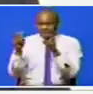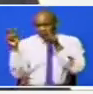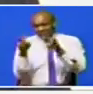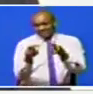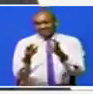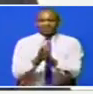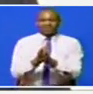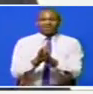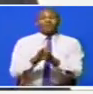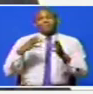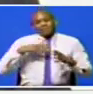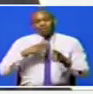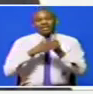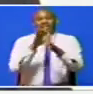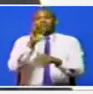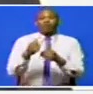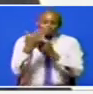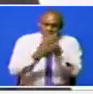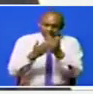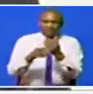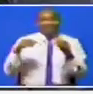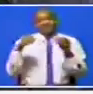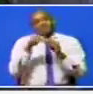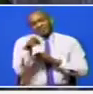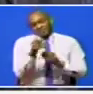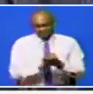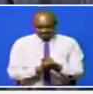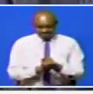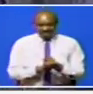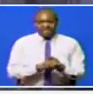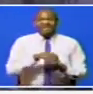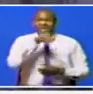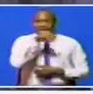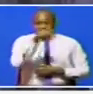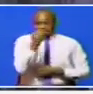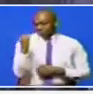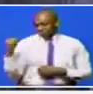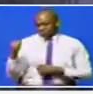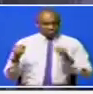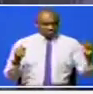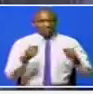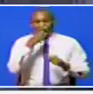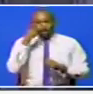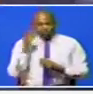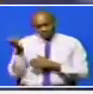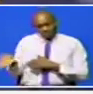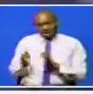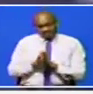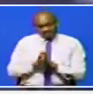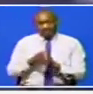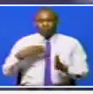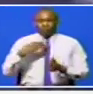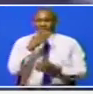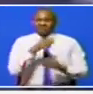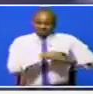a computer-generated leadership. Odinga, who was flanked by his running mate Kalonzo Musyoka and his